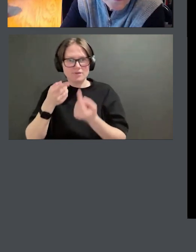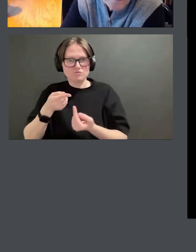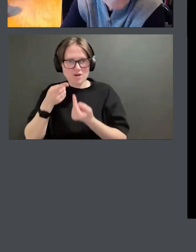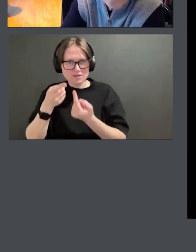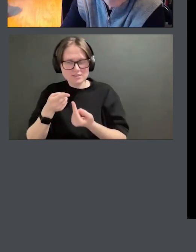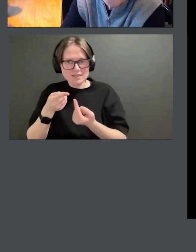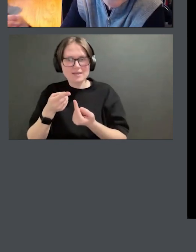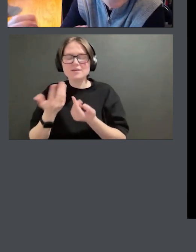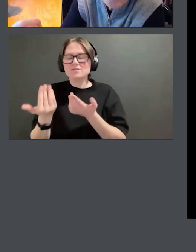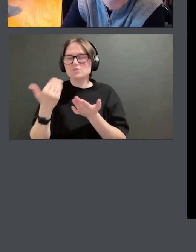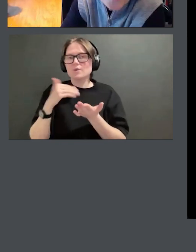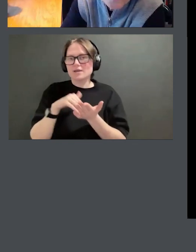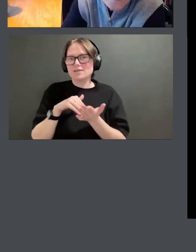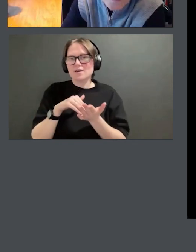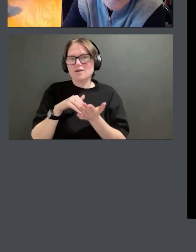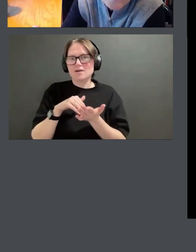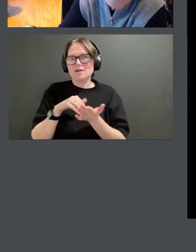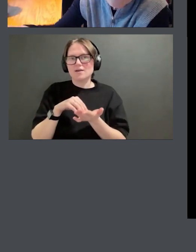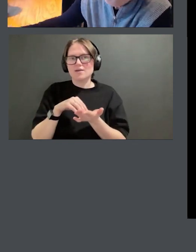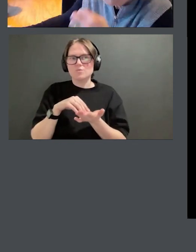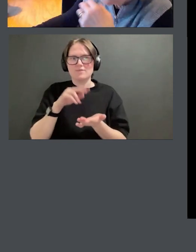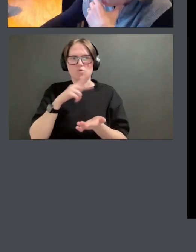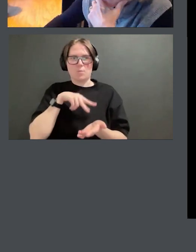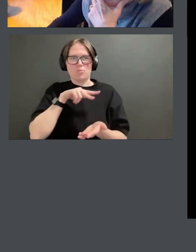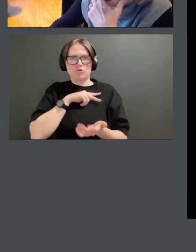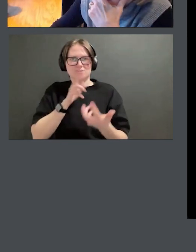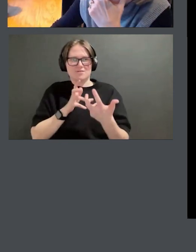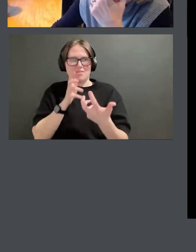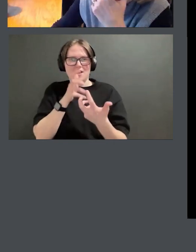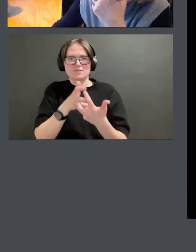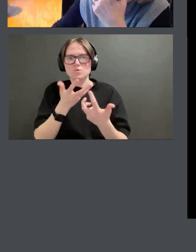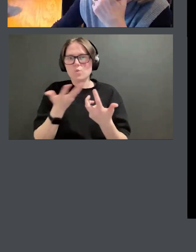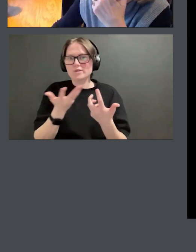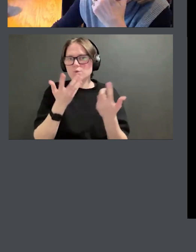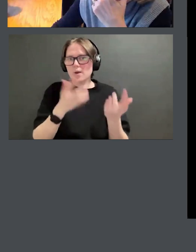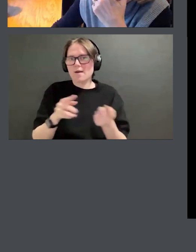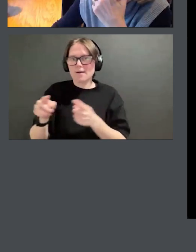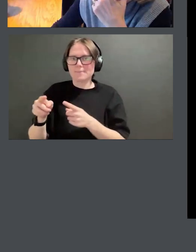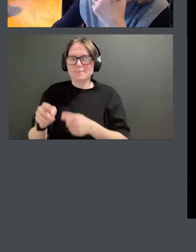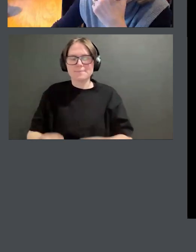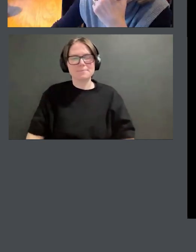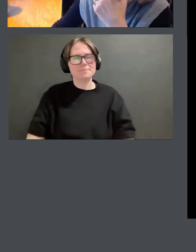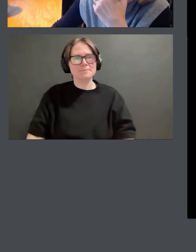once again, we need to personalize what's going on.